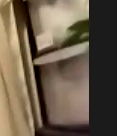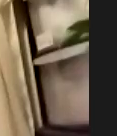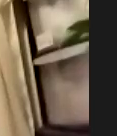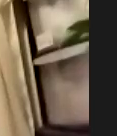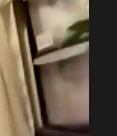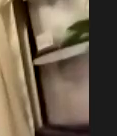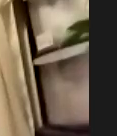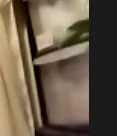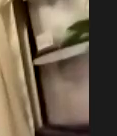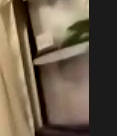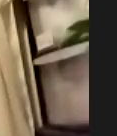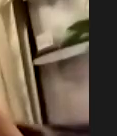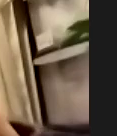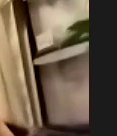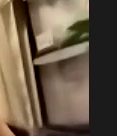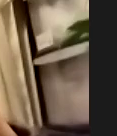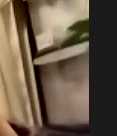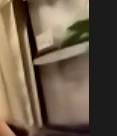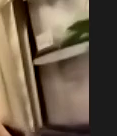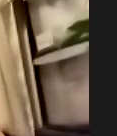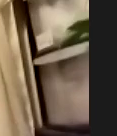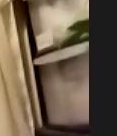of the how to make everything. I